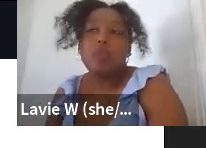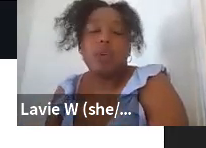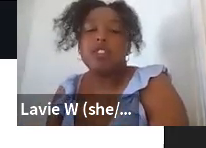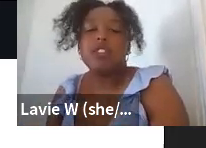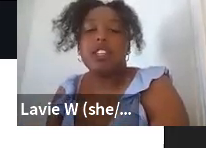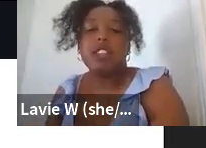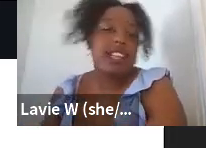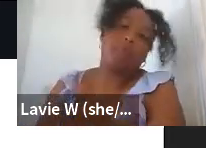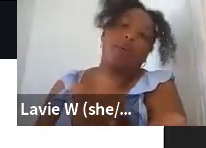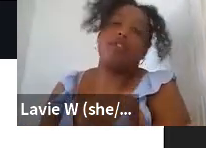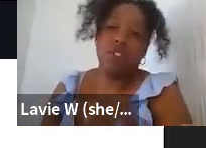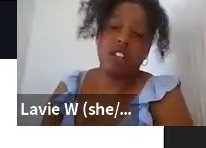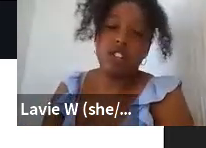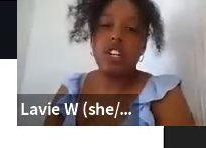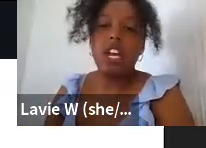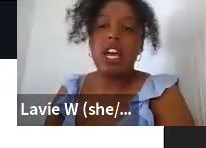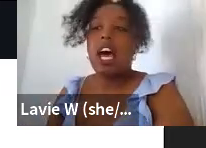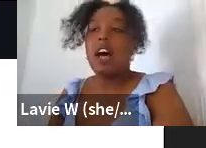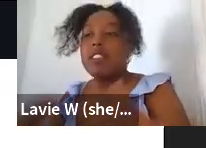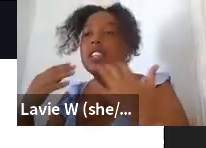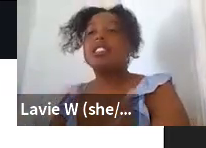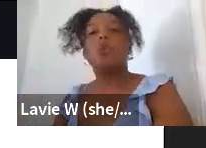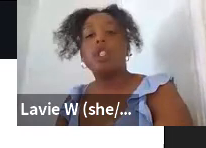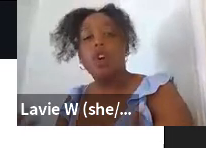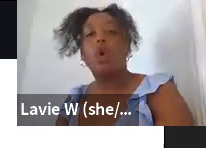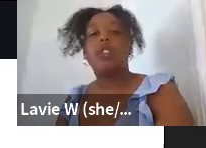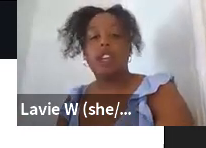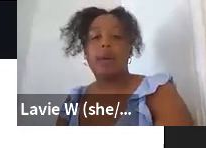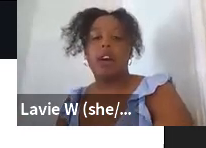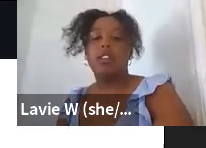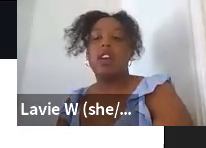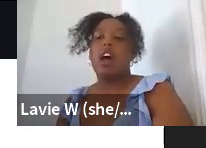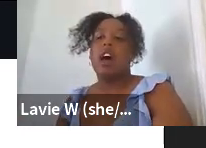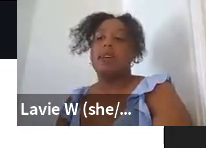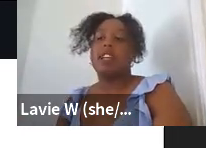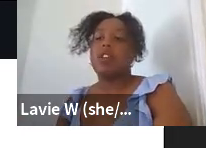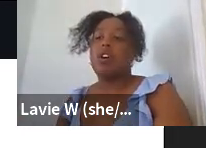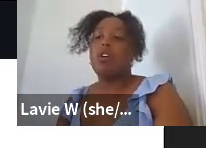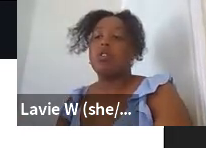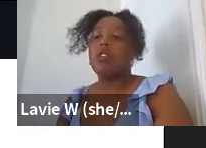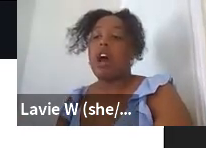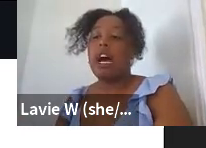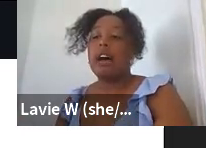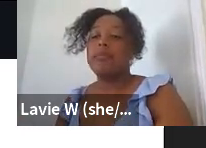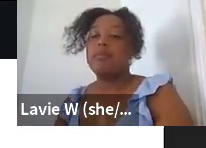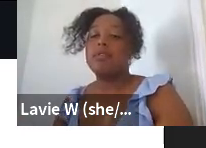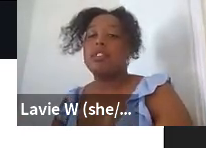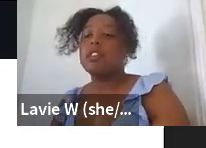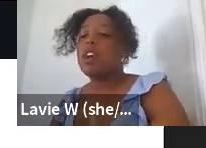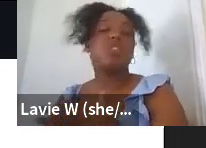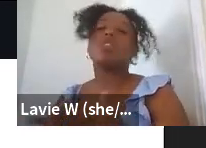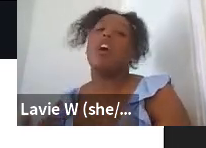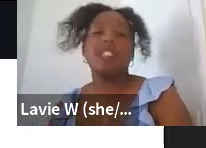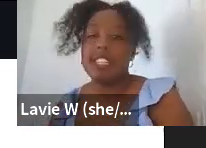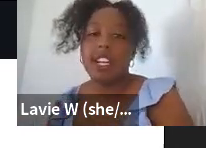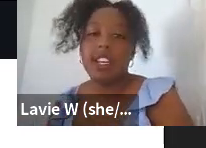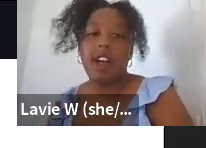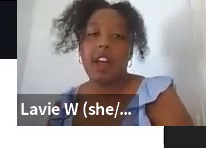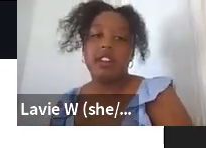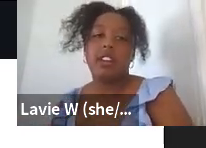How do you brush your teeth? That's a part of your culture. The things that we don't think about. And so cultures